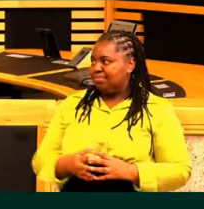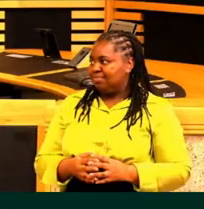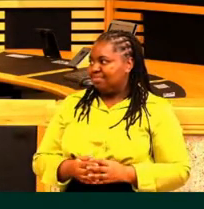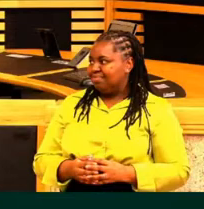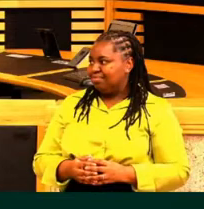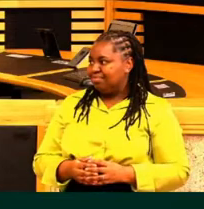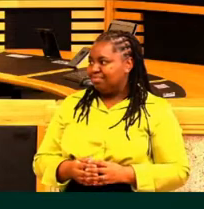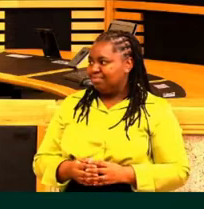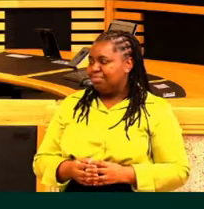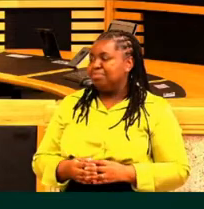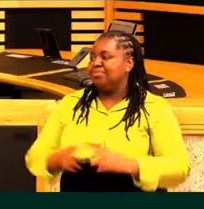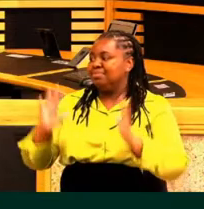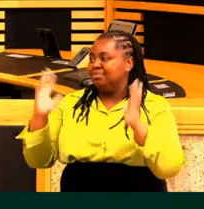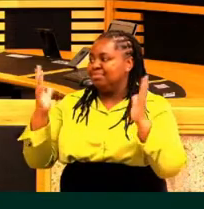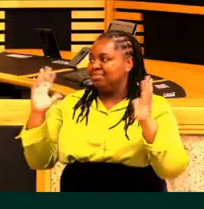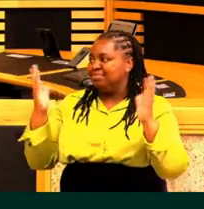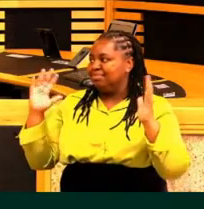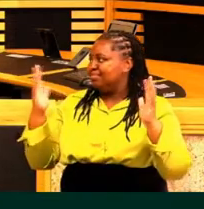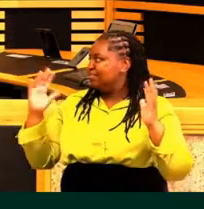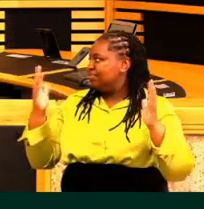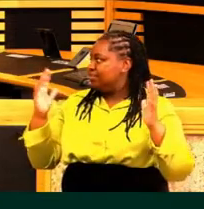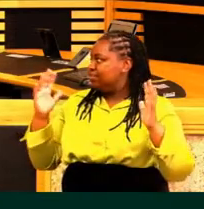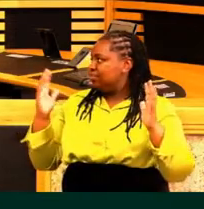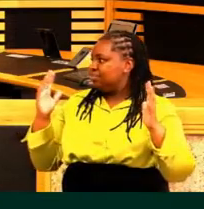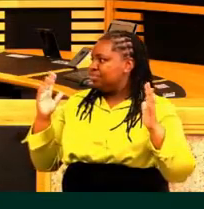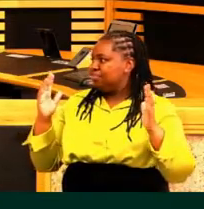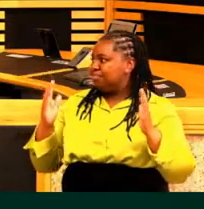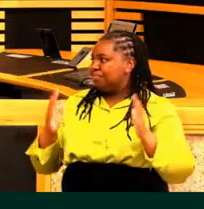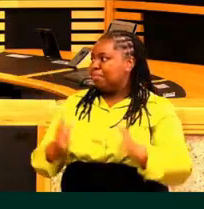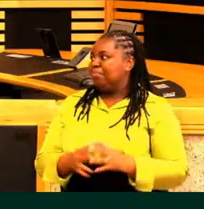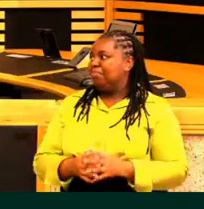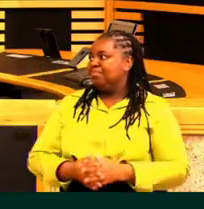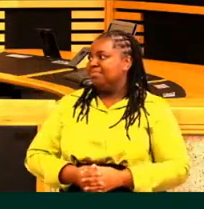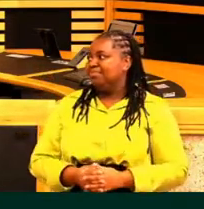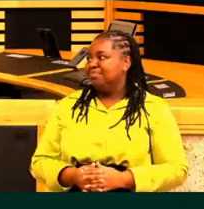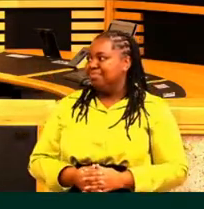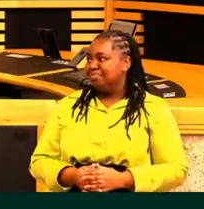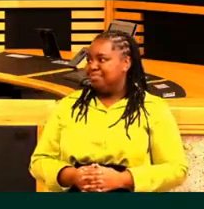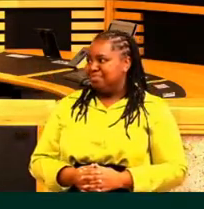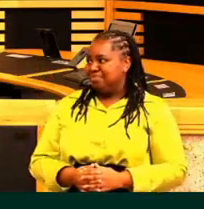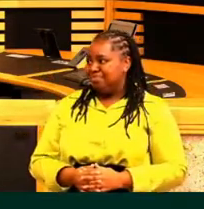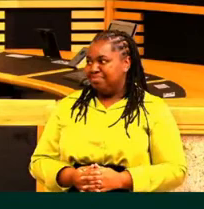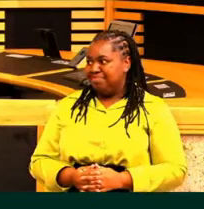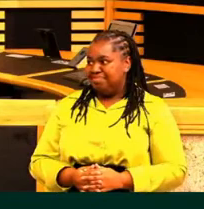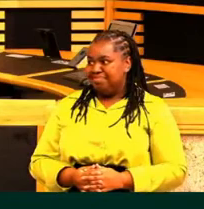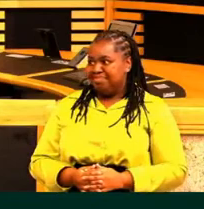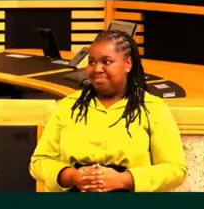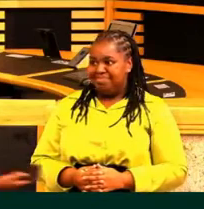you let's call upon honorable Allah